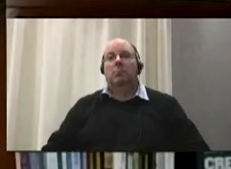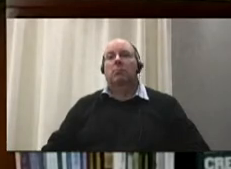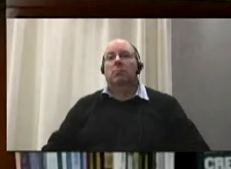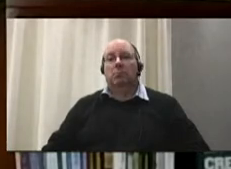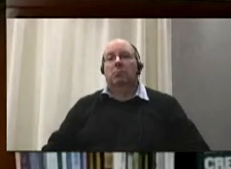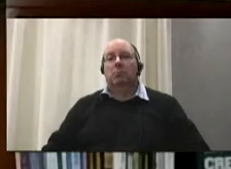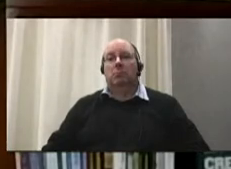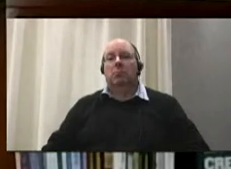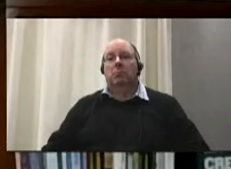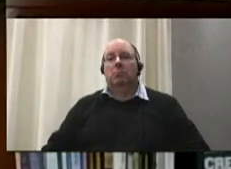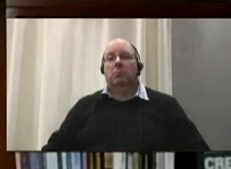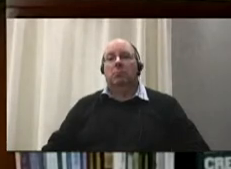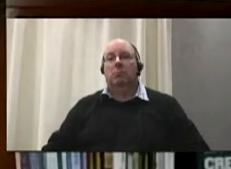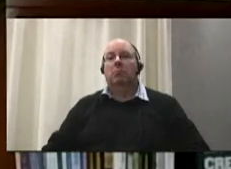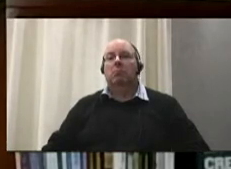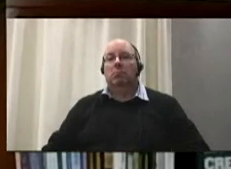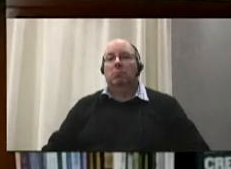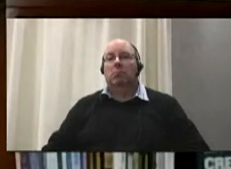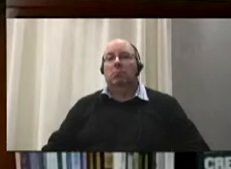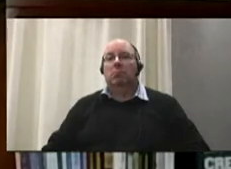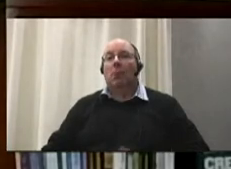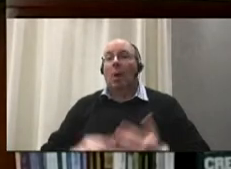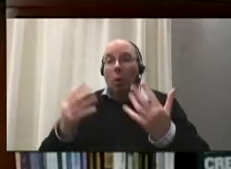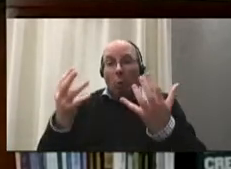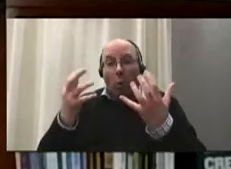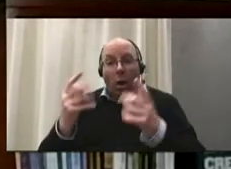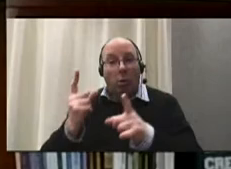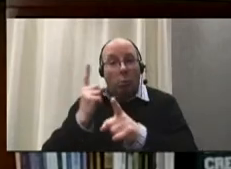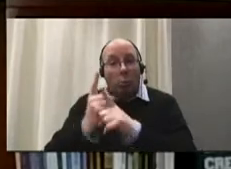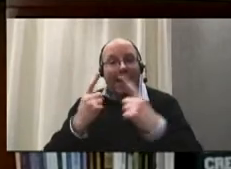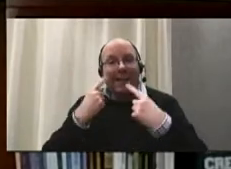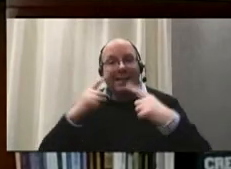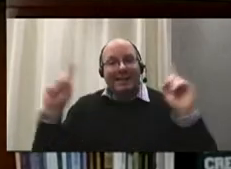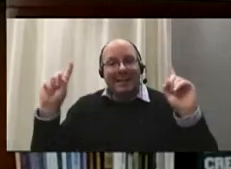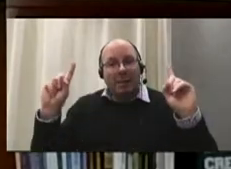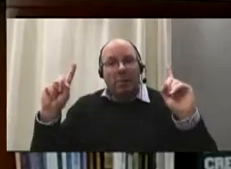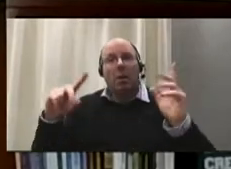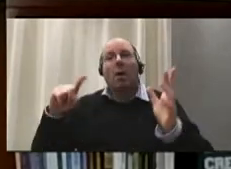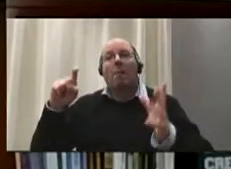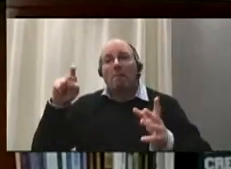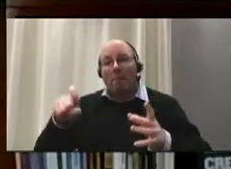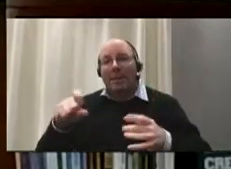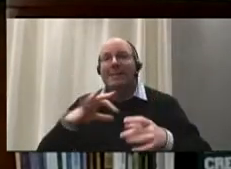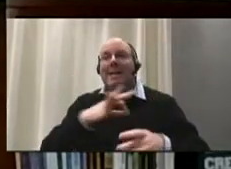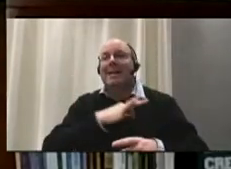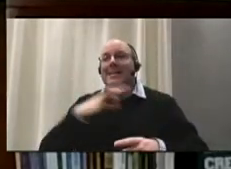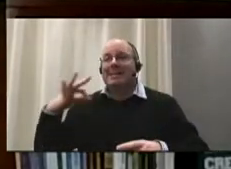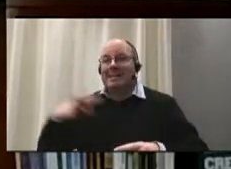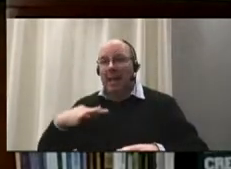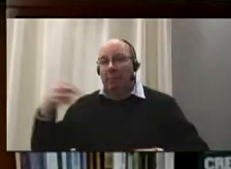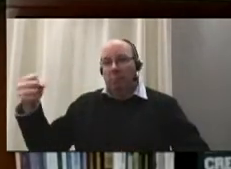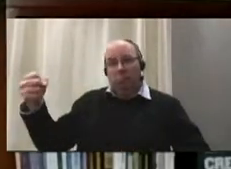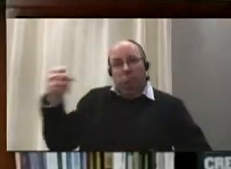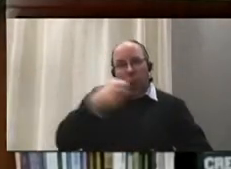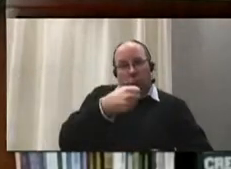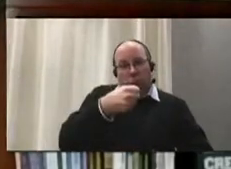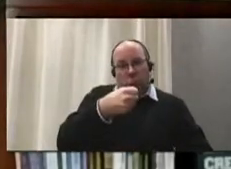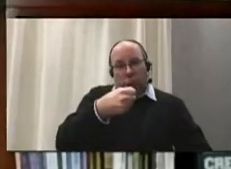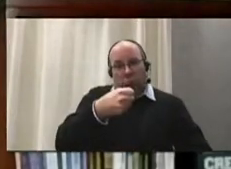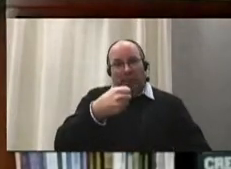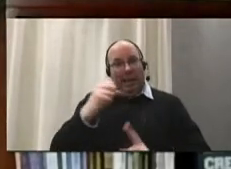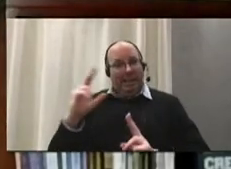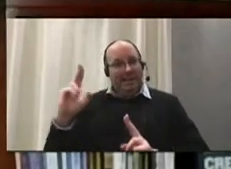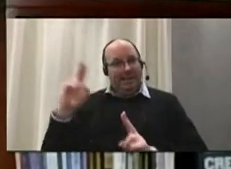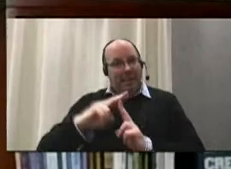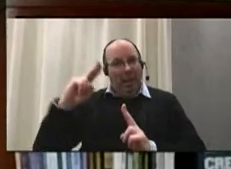staff, because that means they need to be in front of a high quality teacher that believes in them and their potential. And it starts with